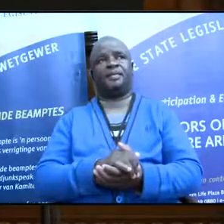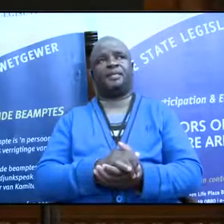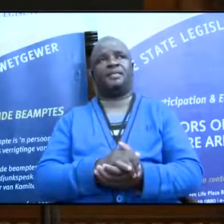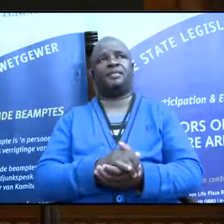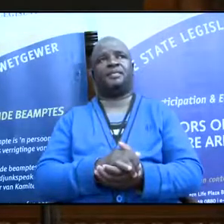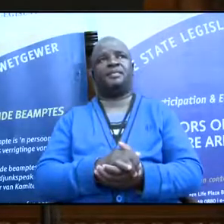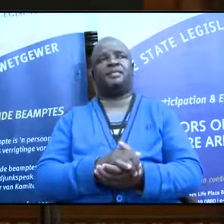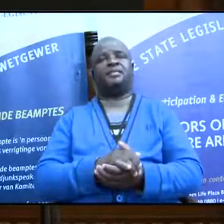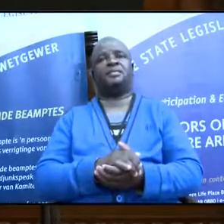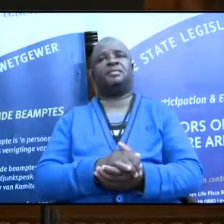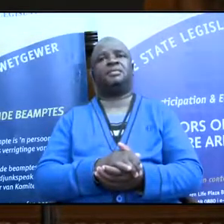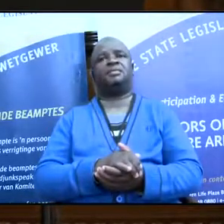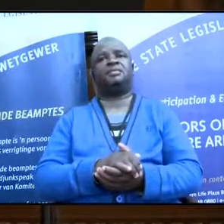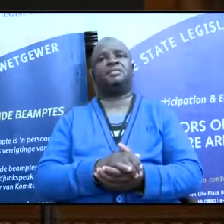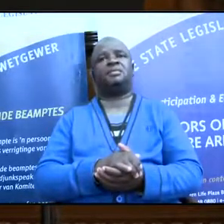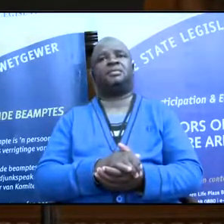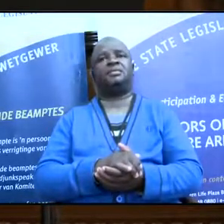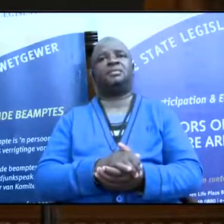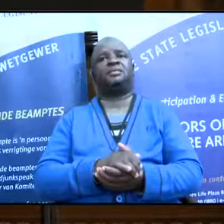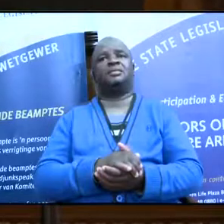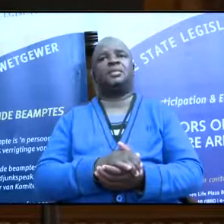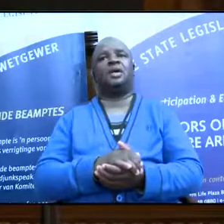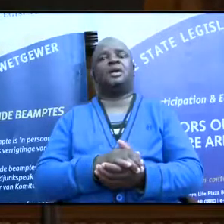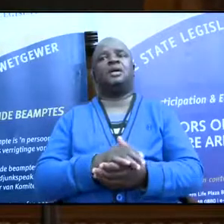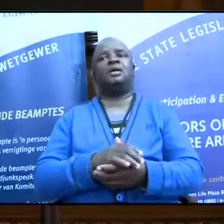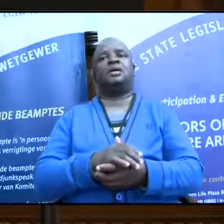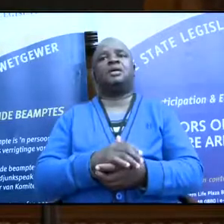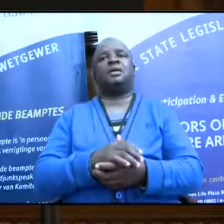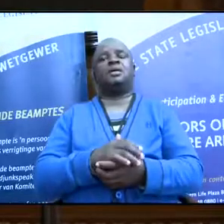we know that it has not been easy